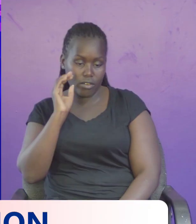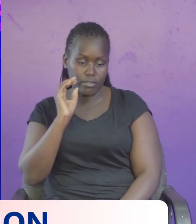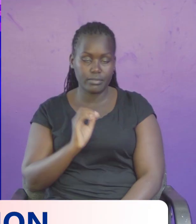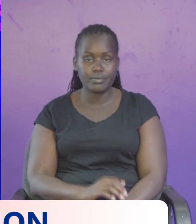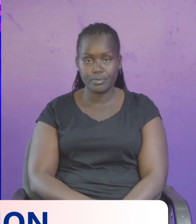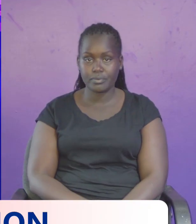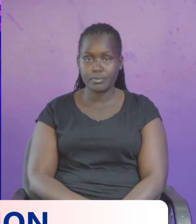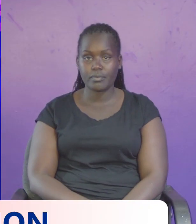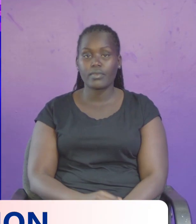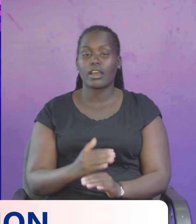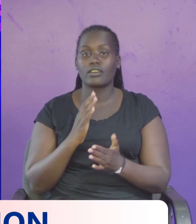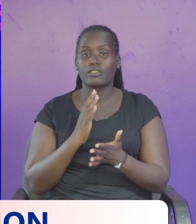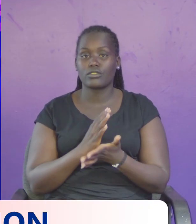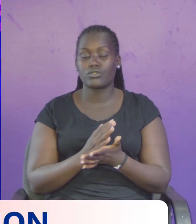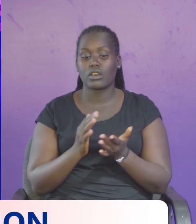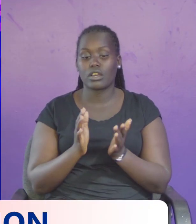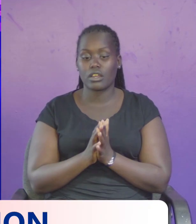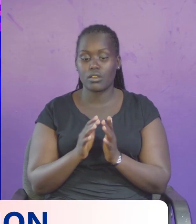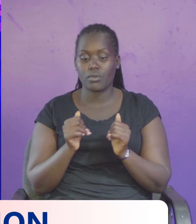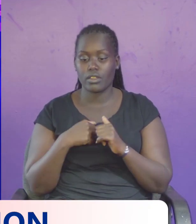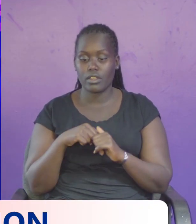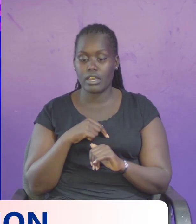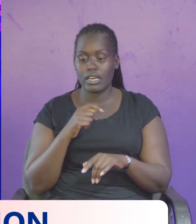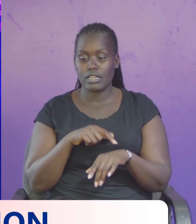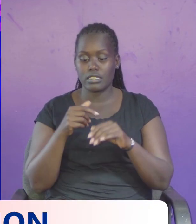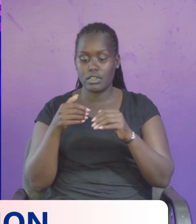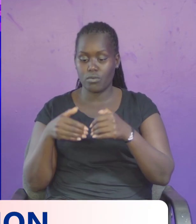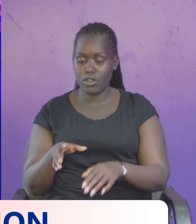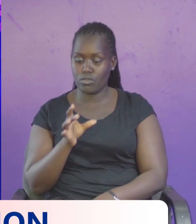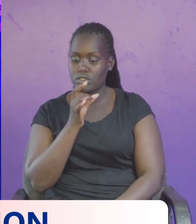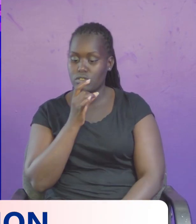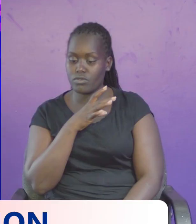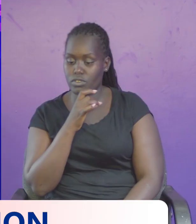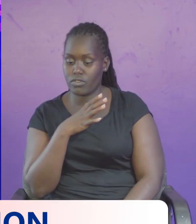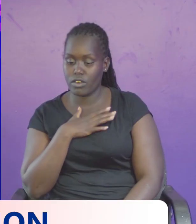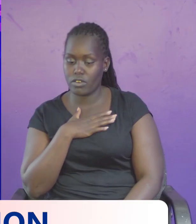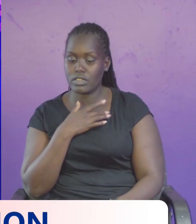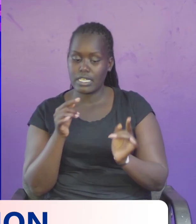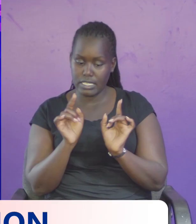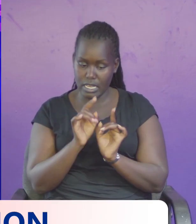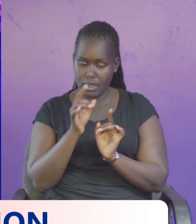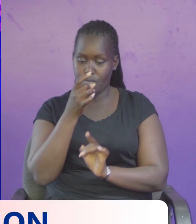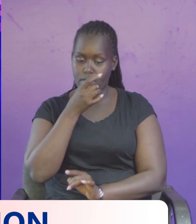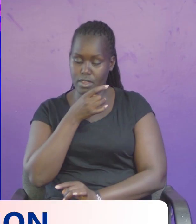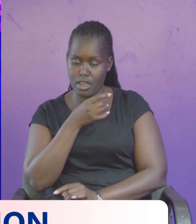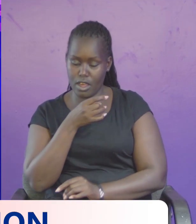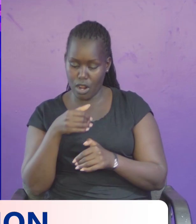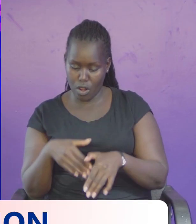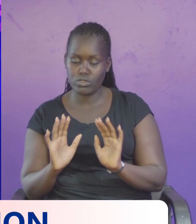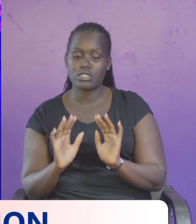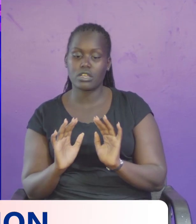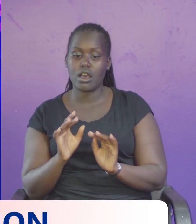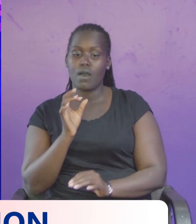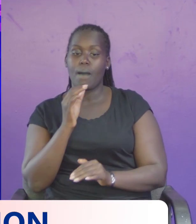Yeah. Yet it was true and living with us. That when we lose our fear, they lose their power. So the